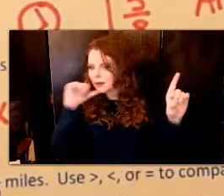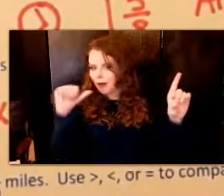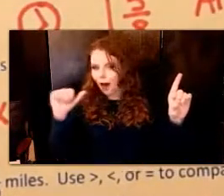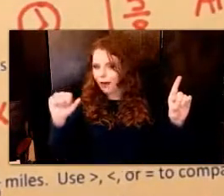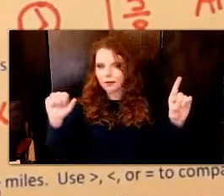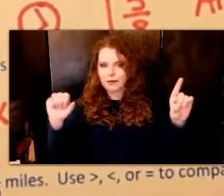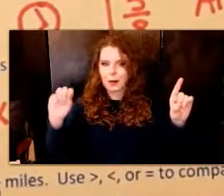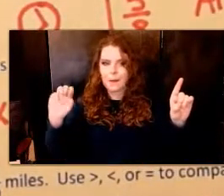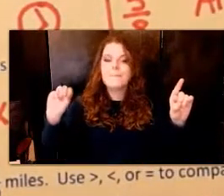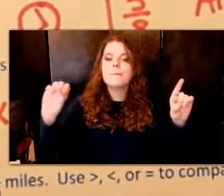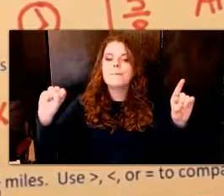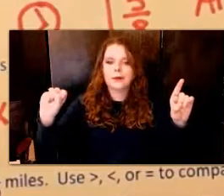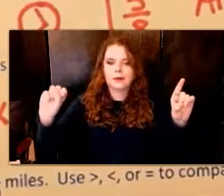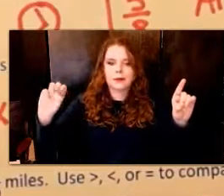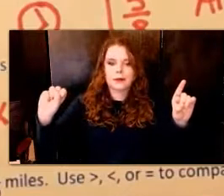Mr.